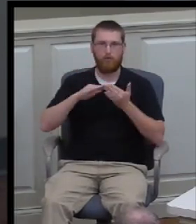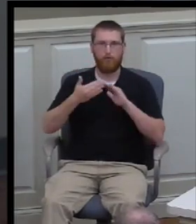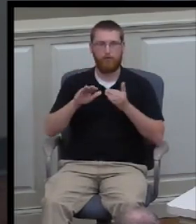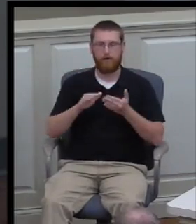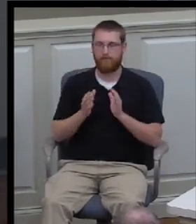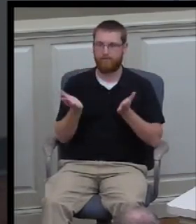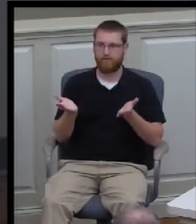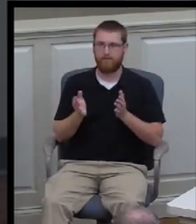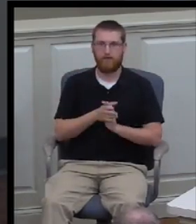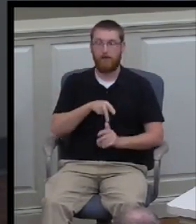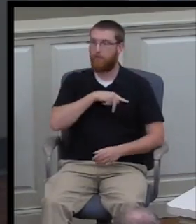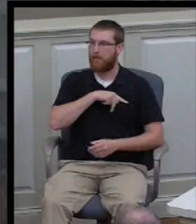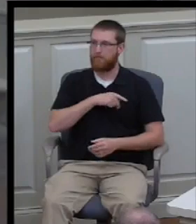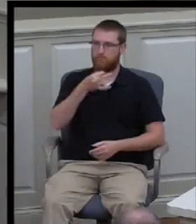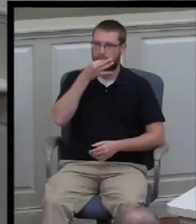good. Thank you. Excellent.